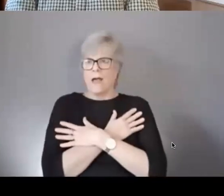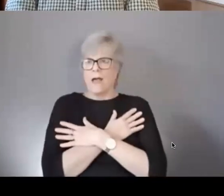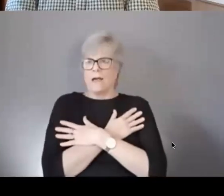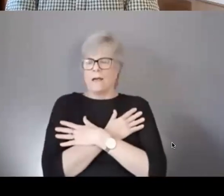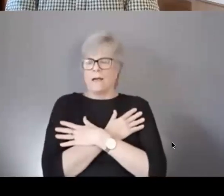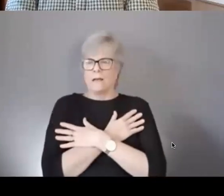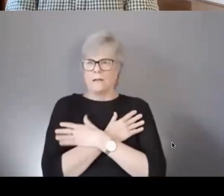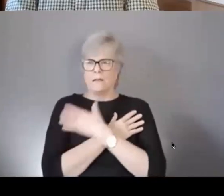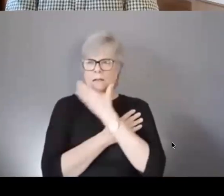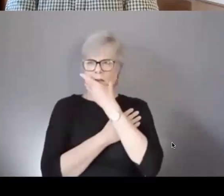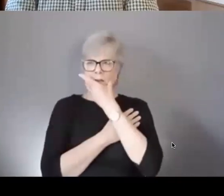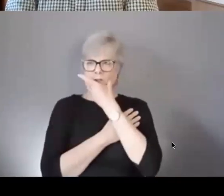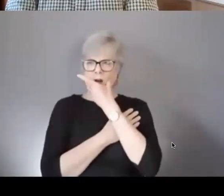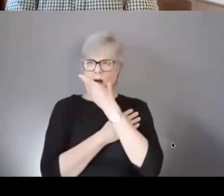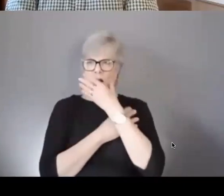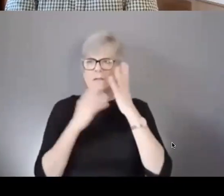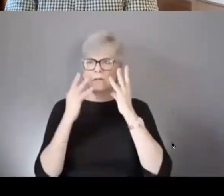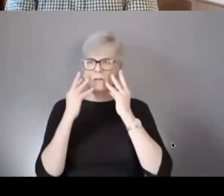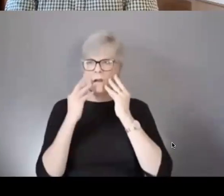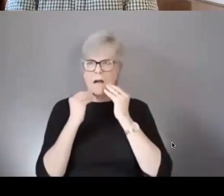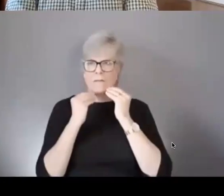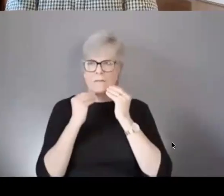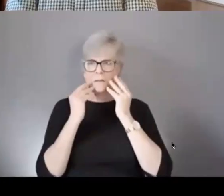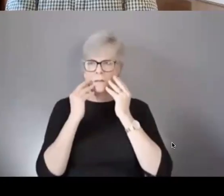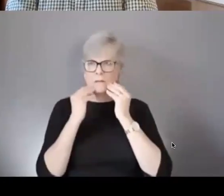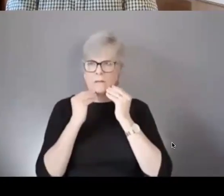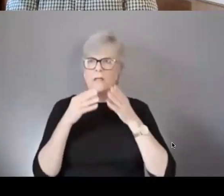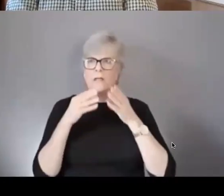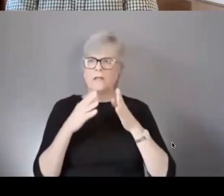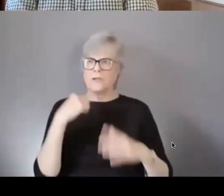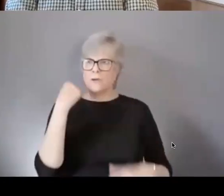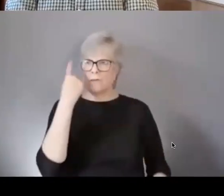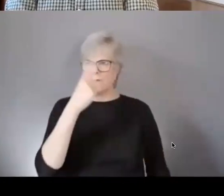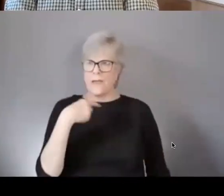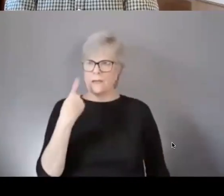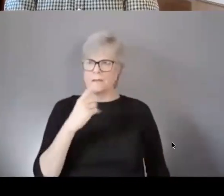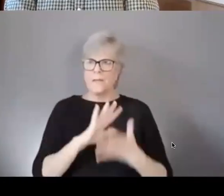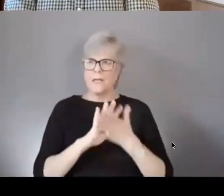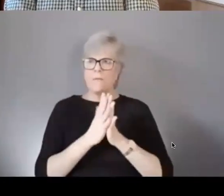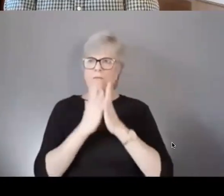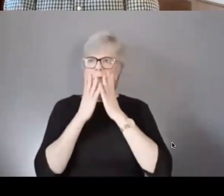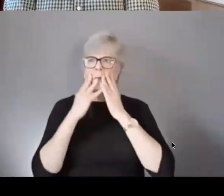Soften your jaw. Let your face and facial muscles be soft.